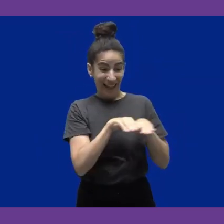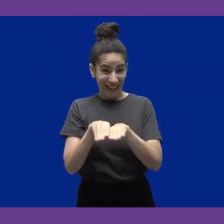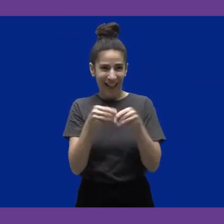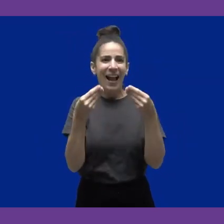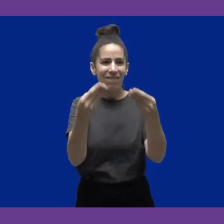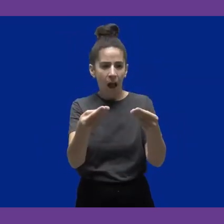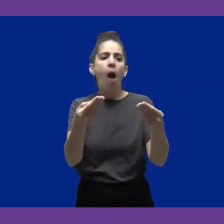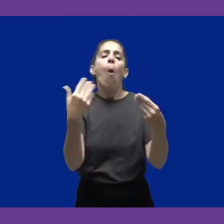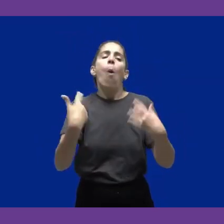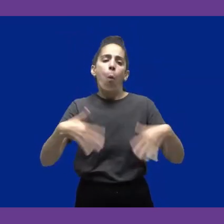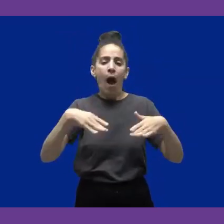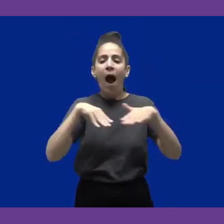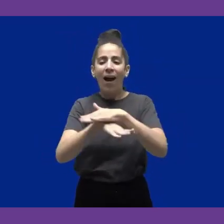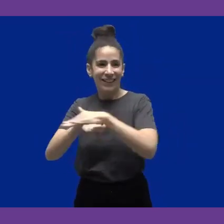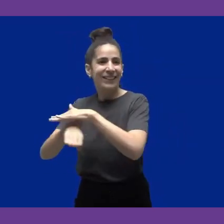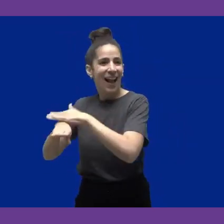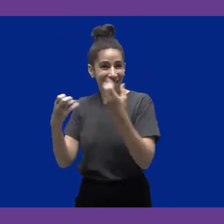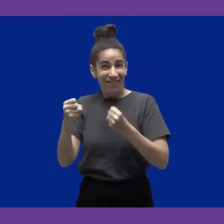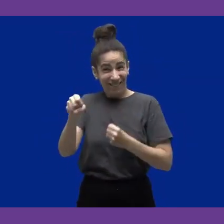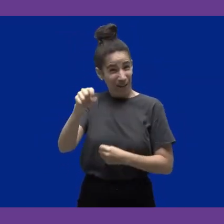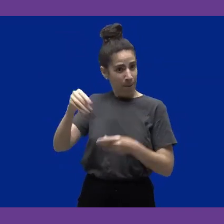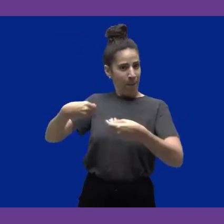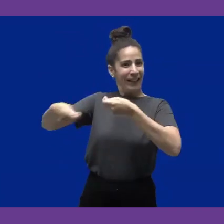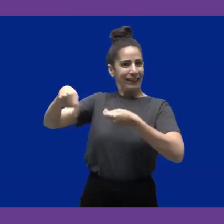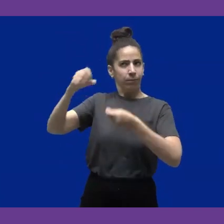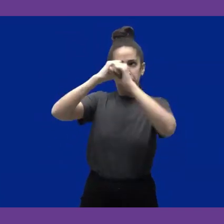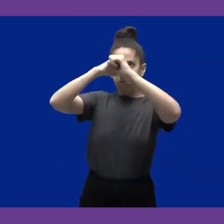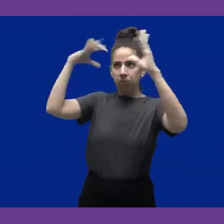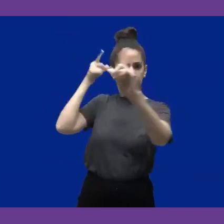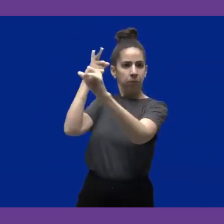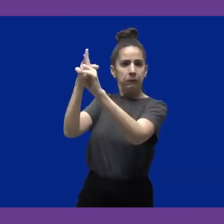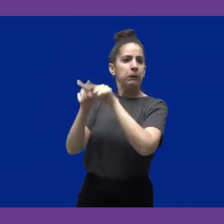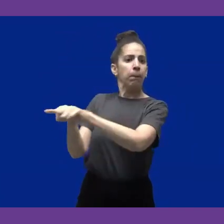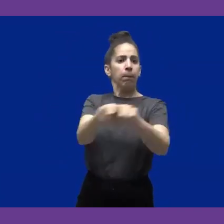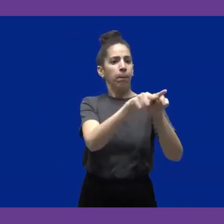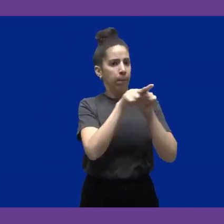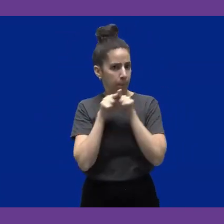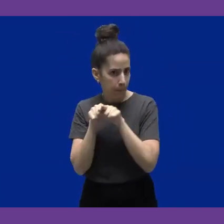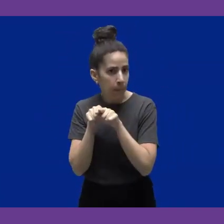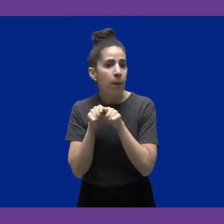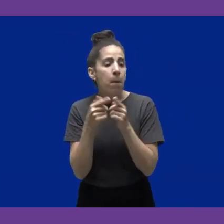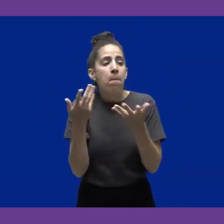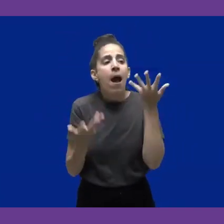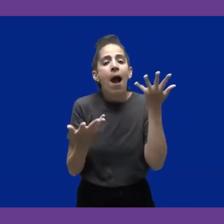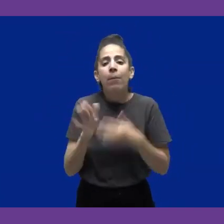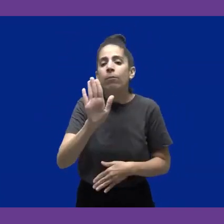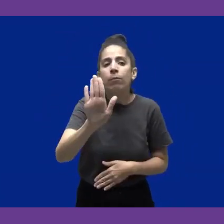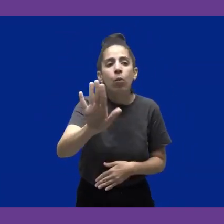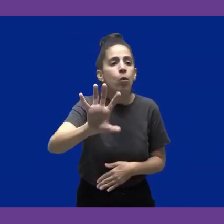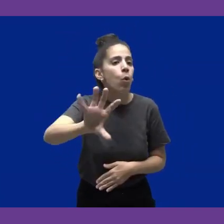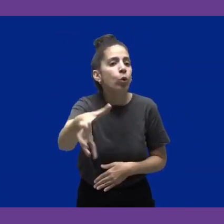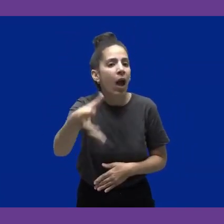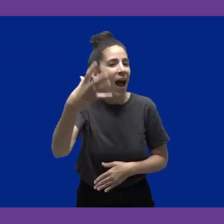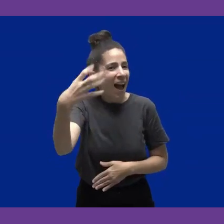higher level, they're very likely the standards will contain what is called an A deviation, that is mentioning the rules that you have to apply